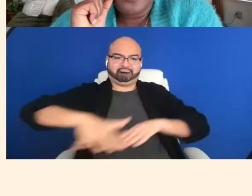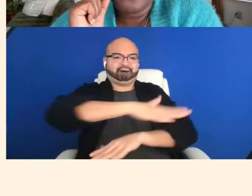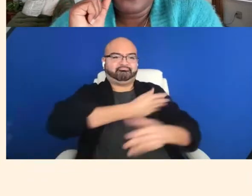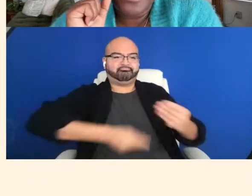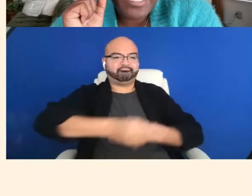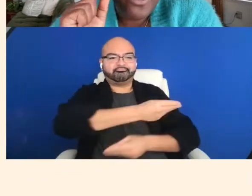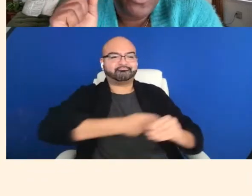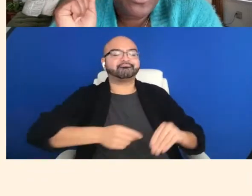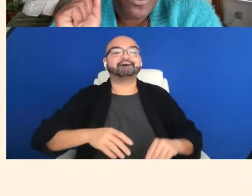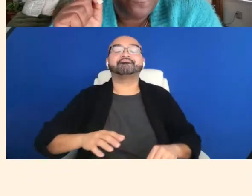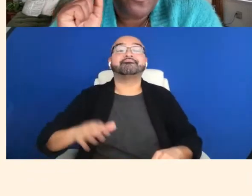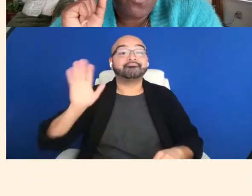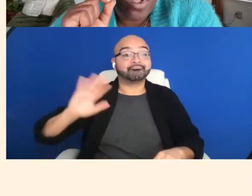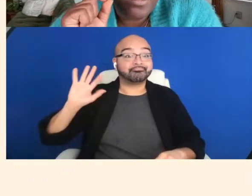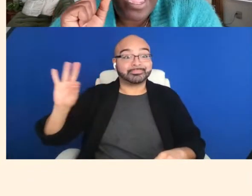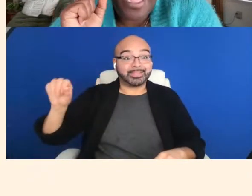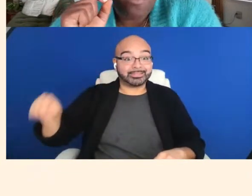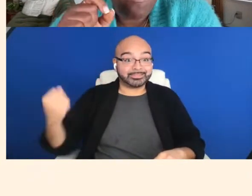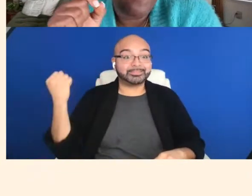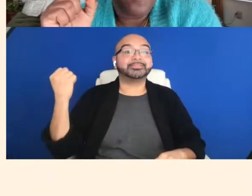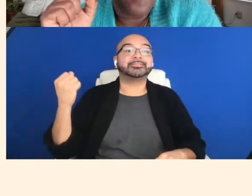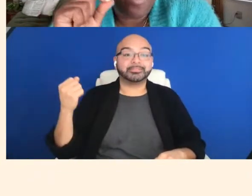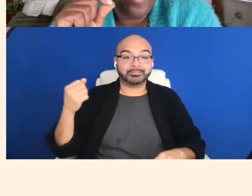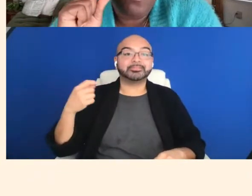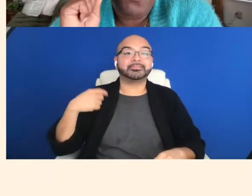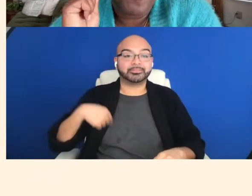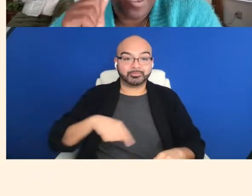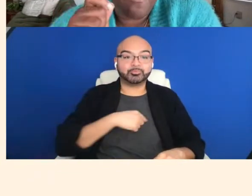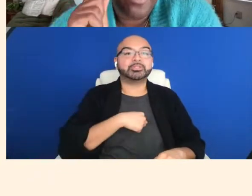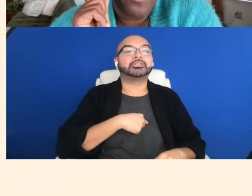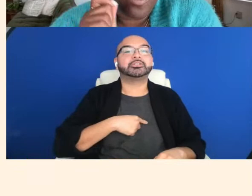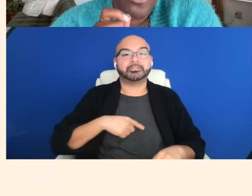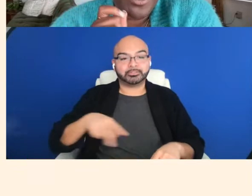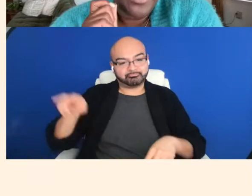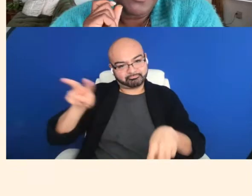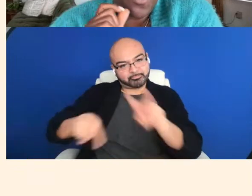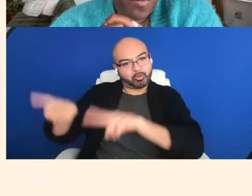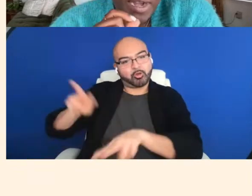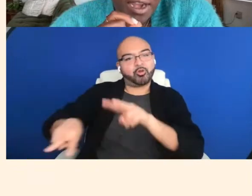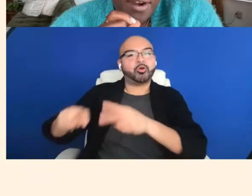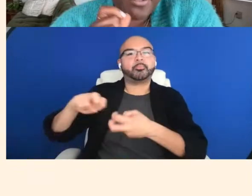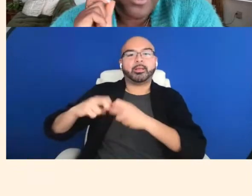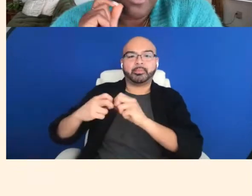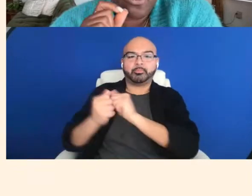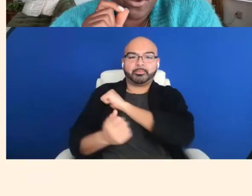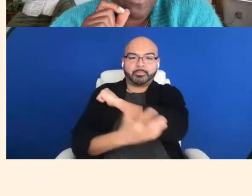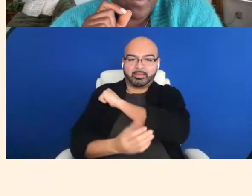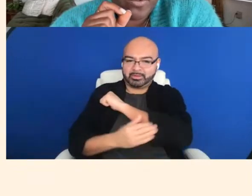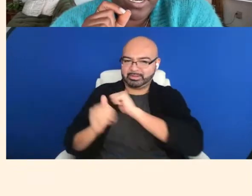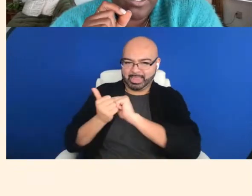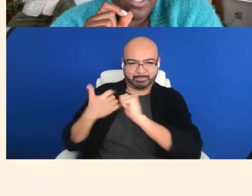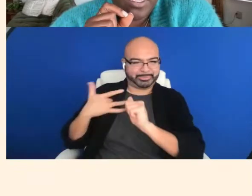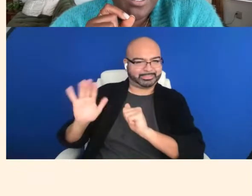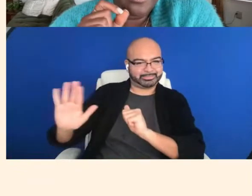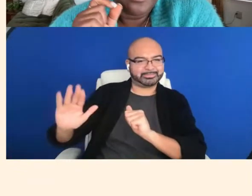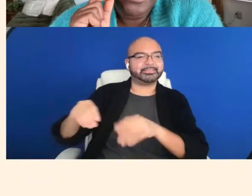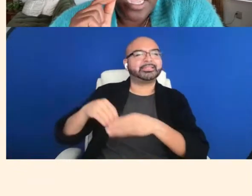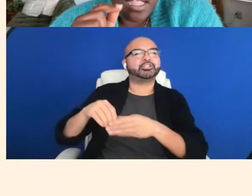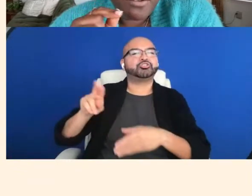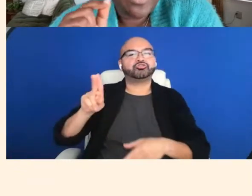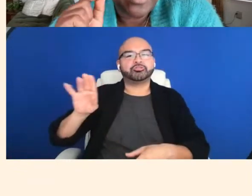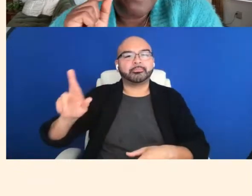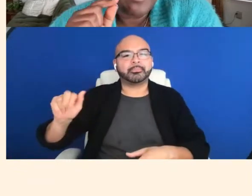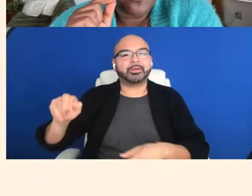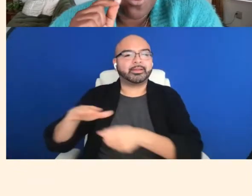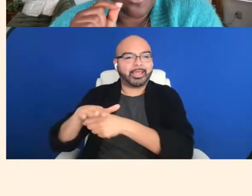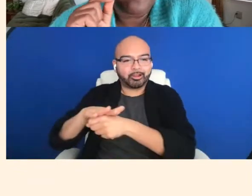but in the 90s, we surfaced how the problem with poverty works in urban areas and underserved communities. The